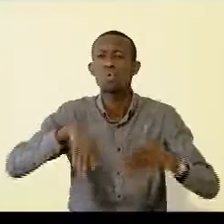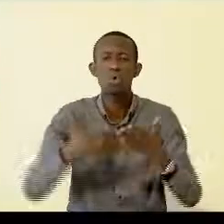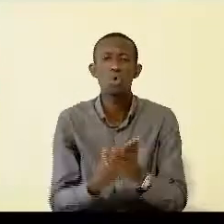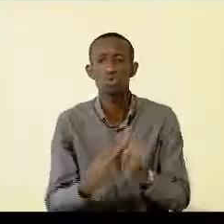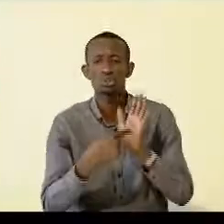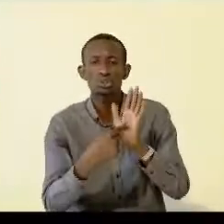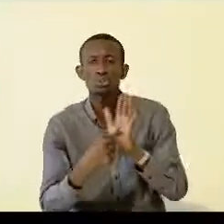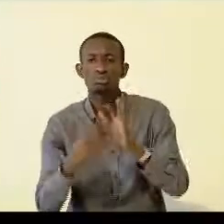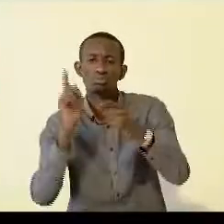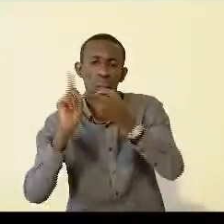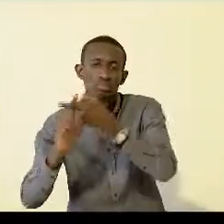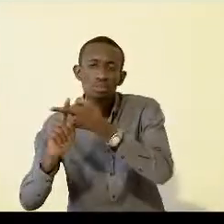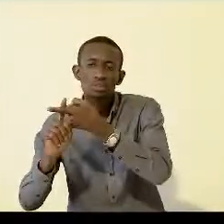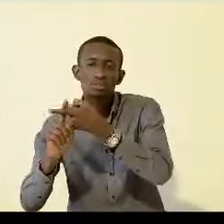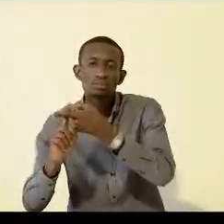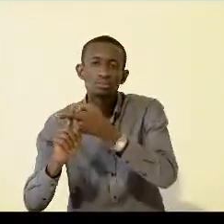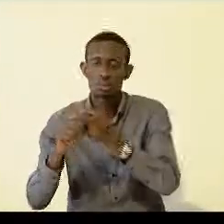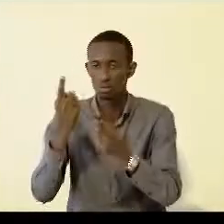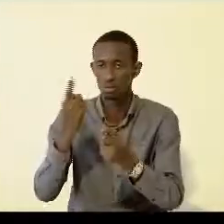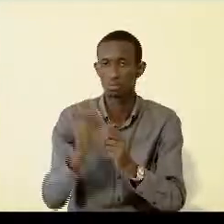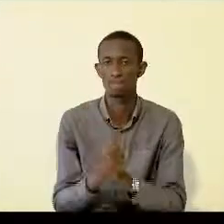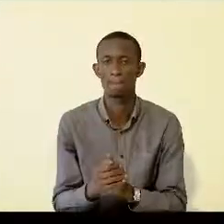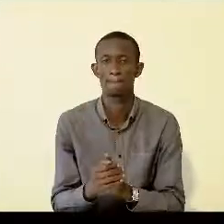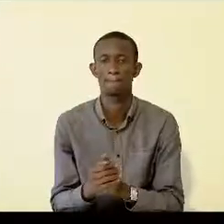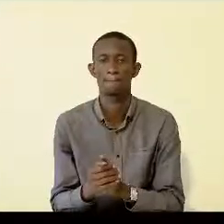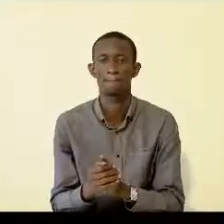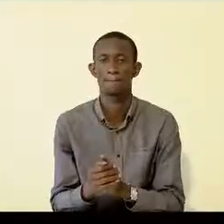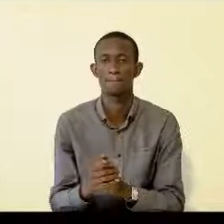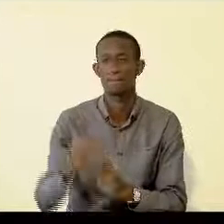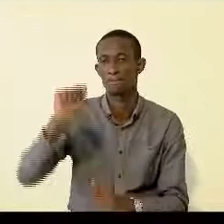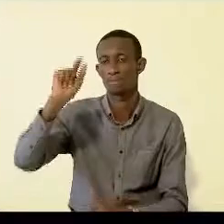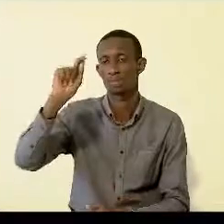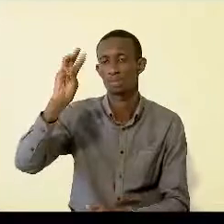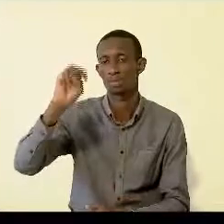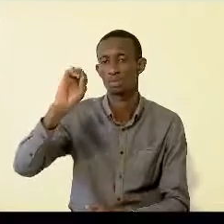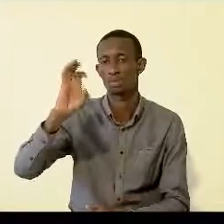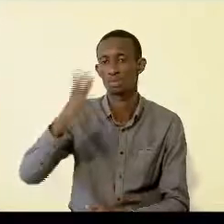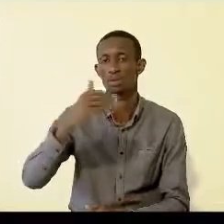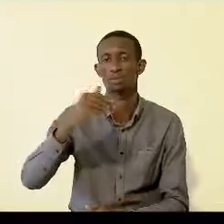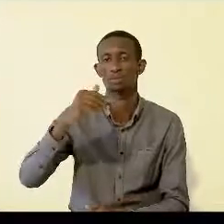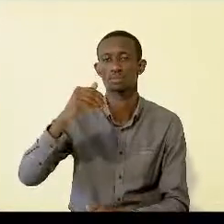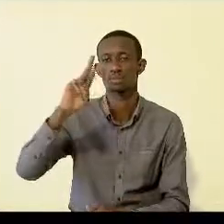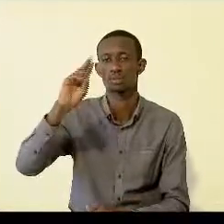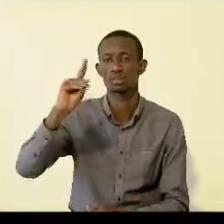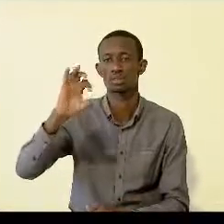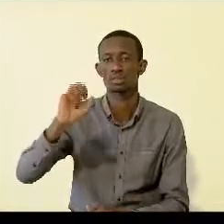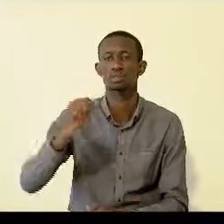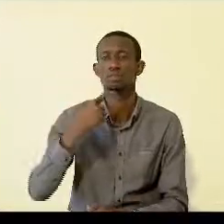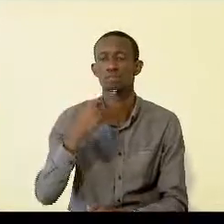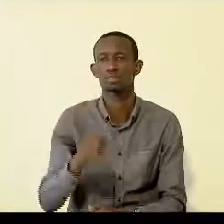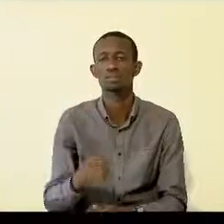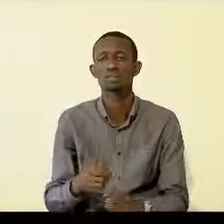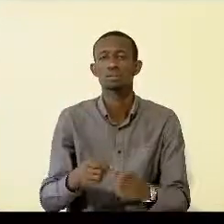a positive 1 oxidation state. And the atomic radius or ionic radius, we said that it increases down the